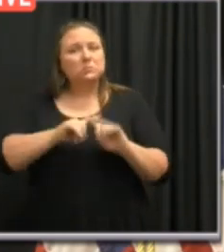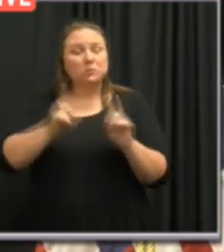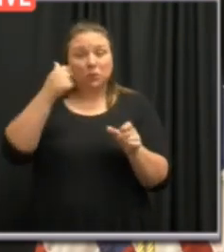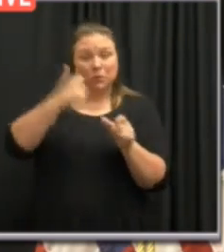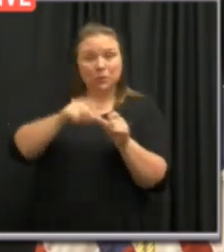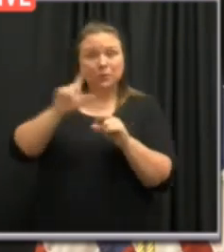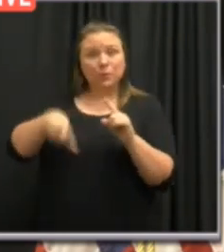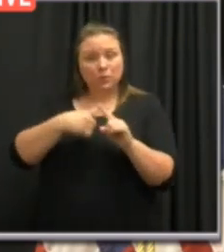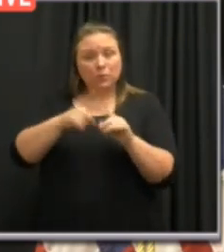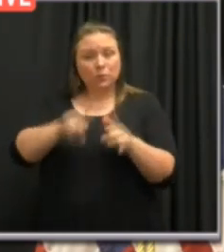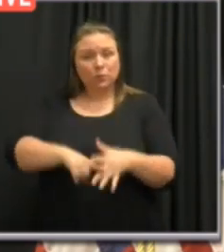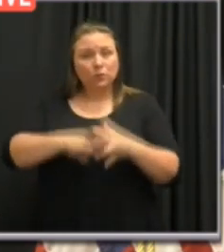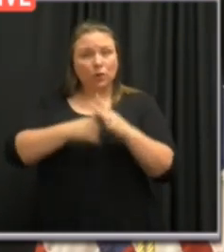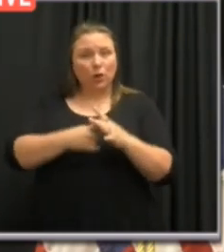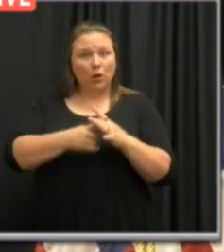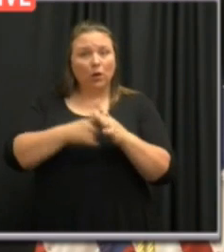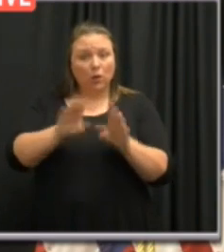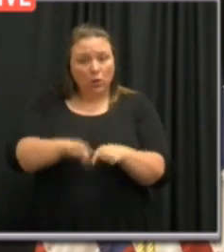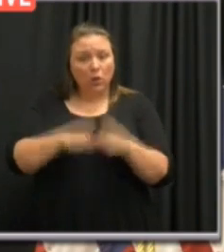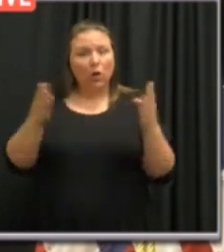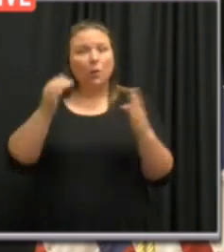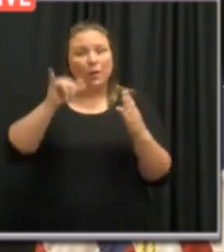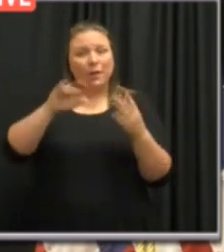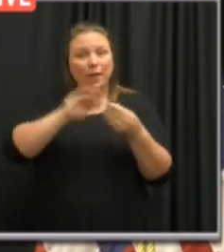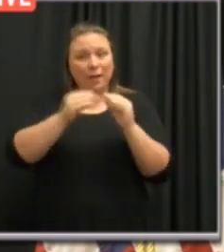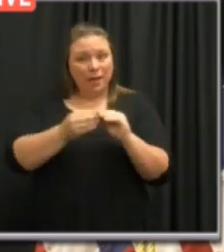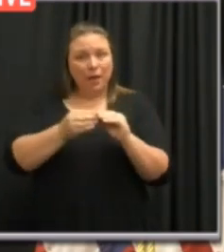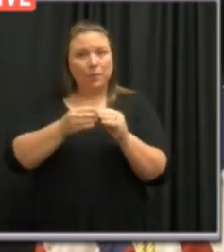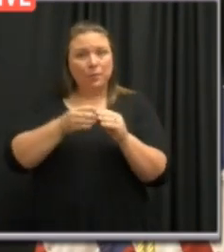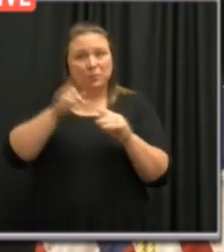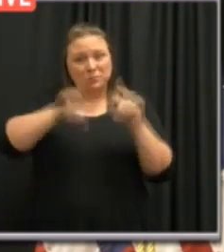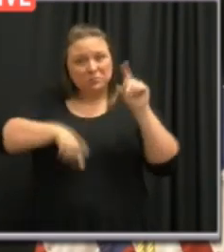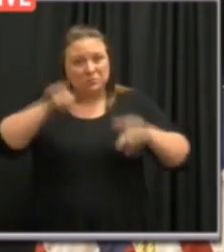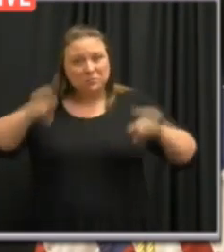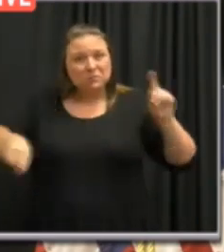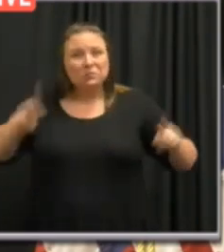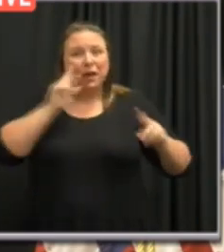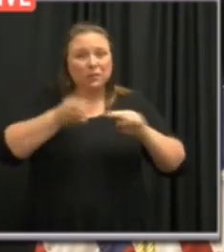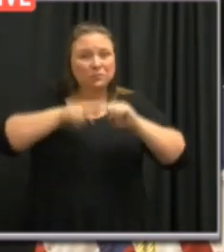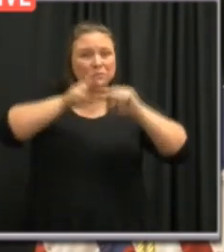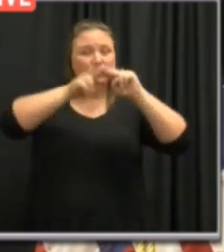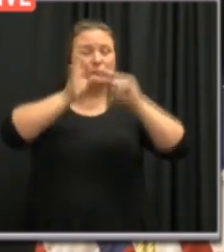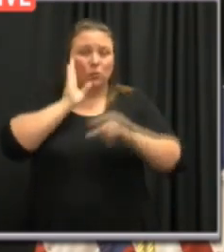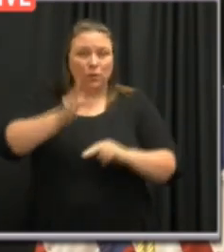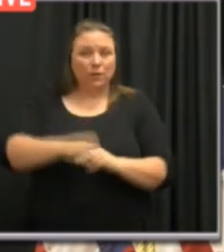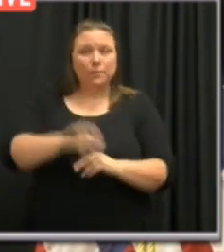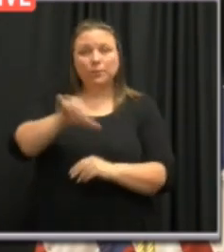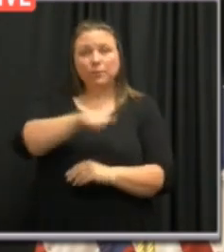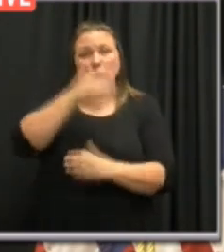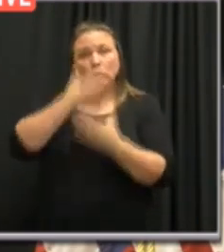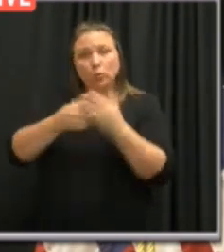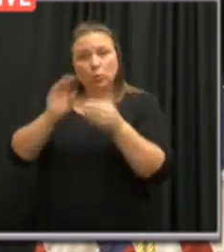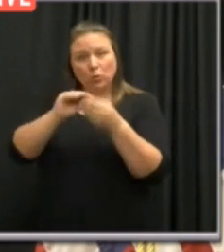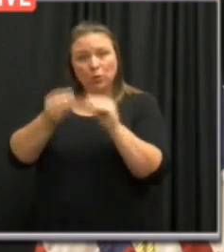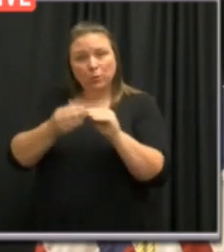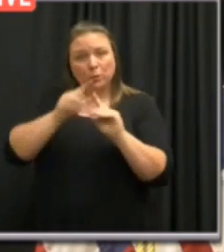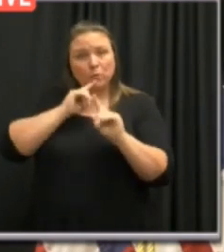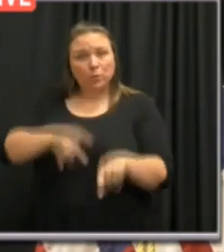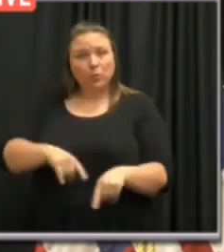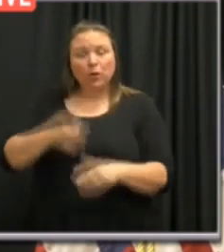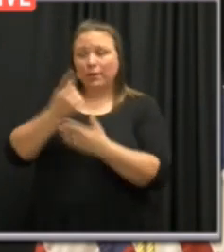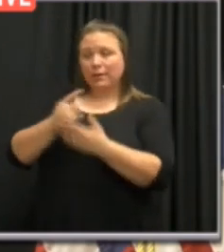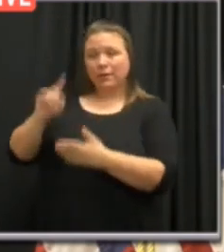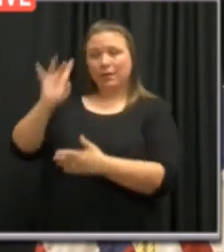we start phase one, this number could fluctuate and possibly increase. Some other positive numbers to report. Last